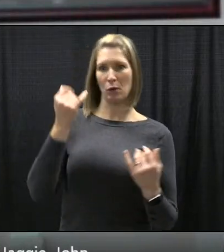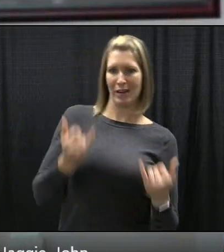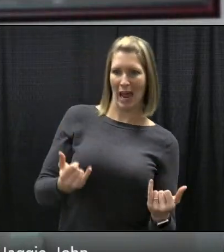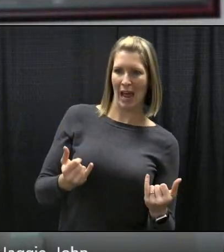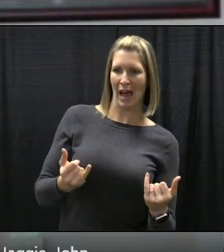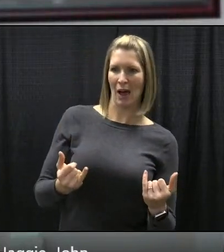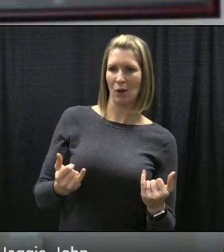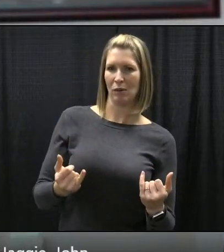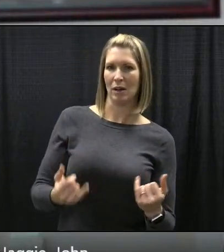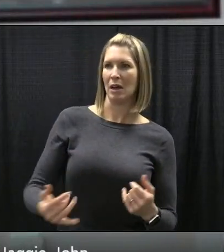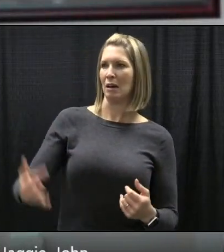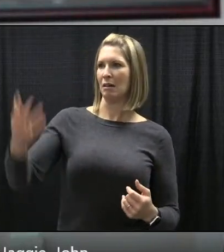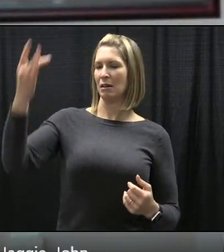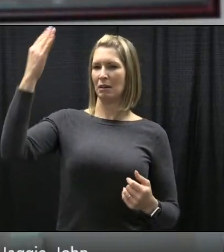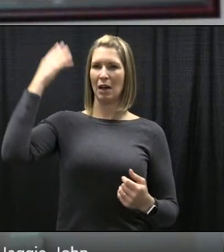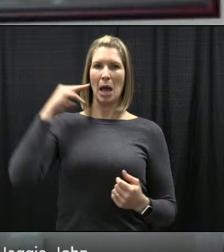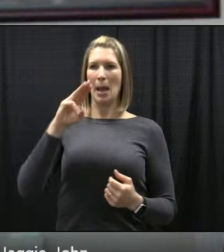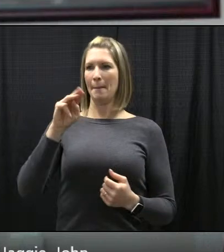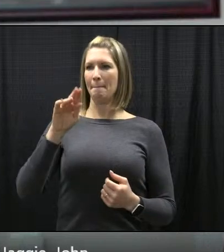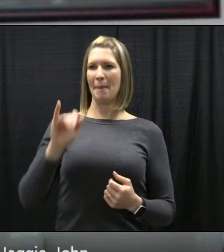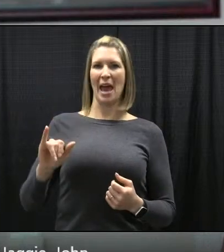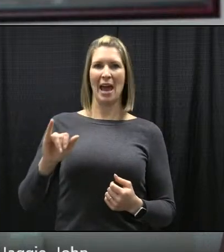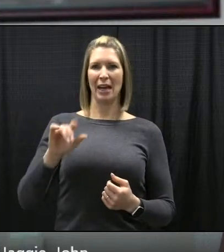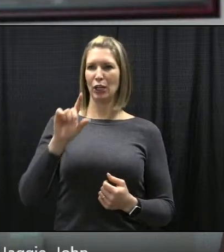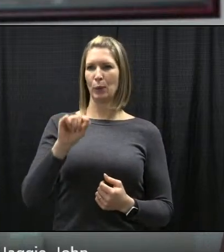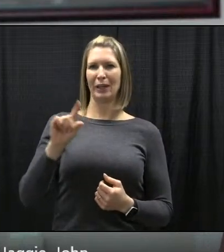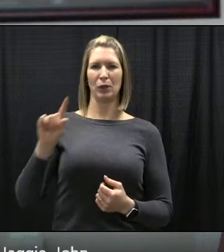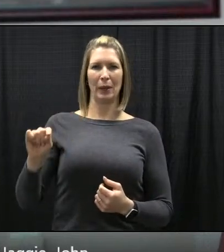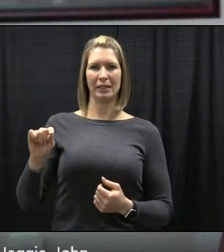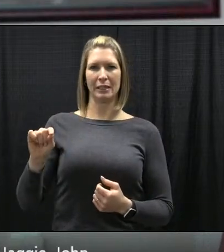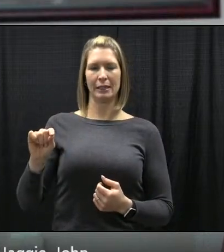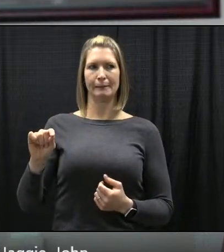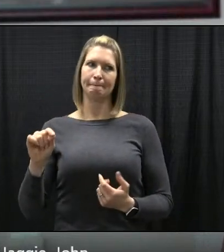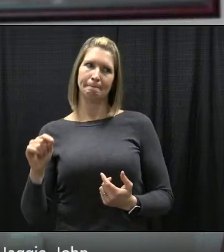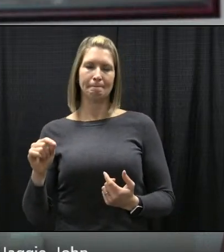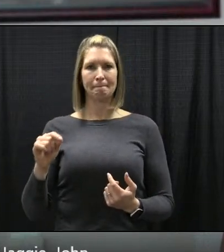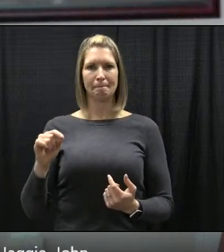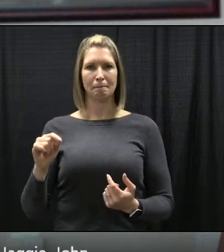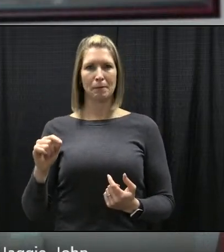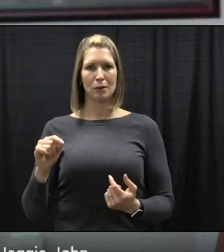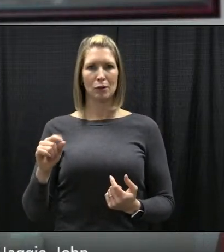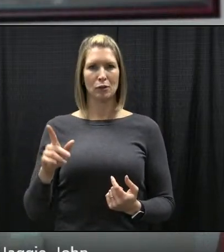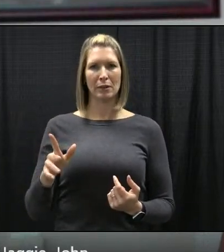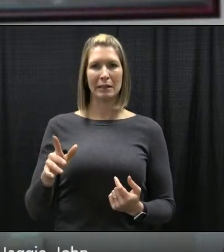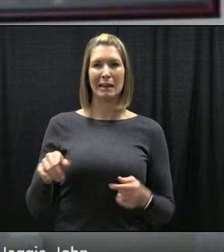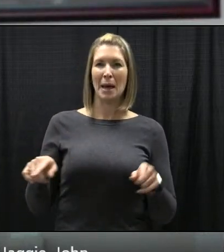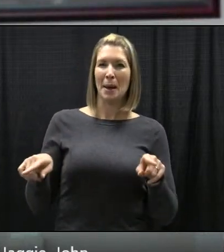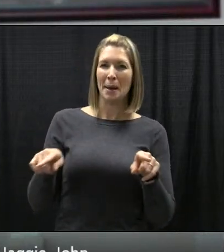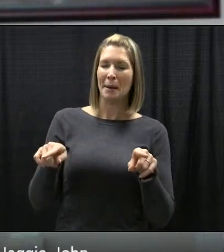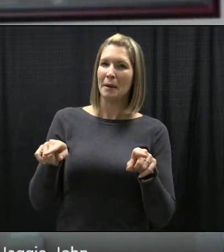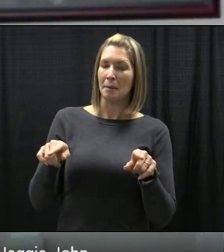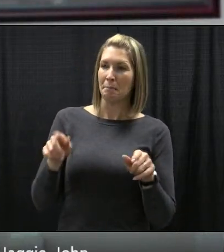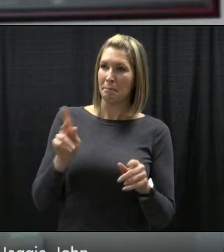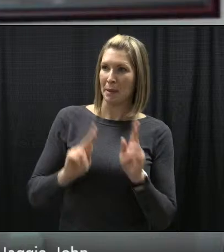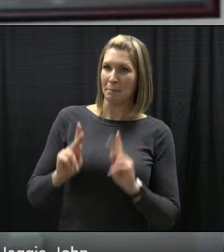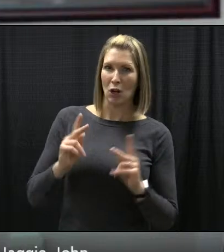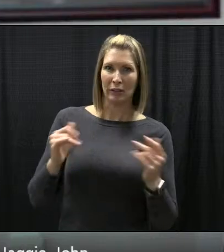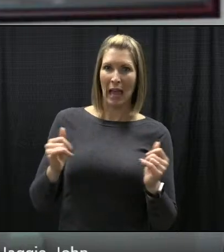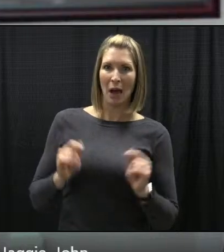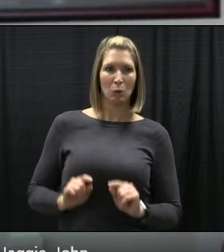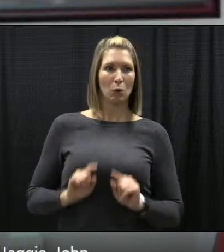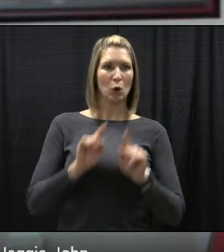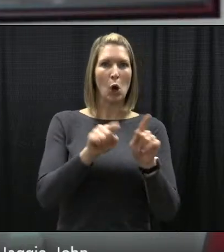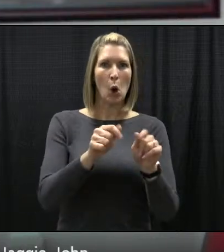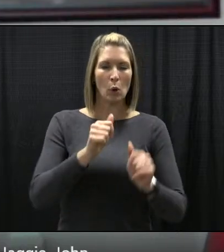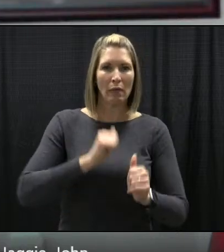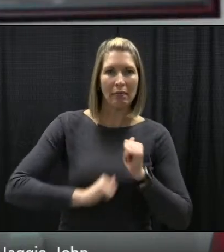or indeed in the winter of this year just gone. People are going to performances, looking forward,